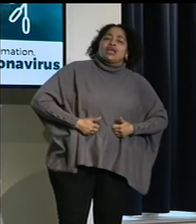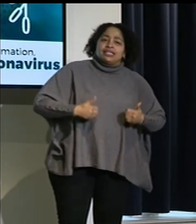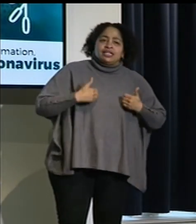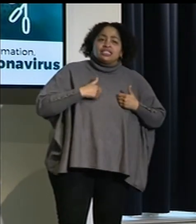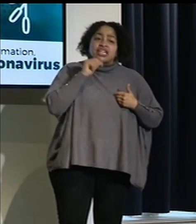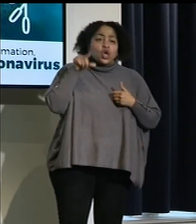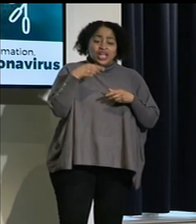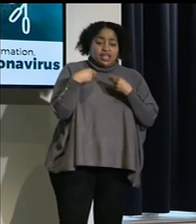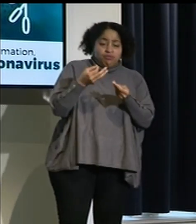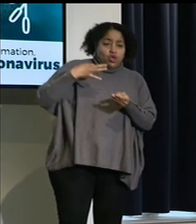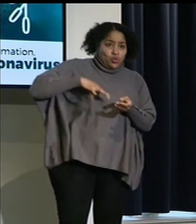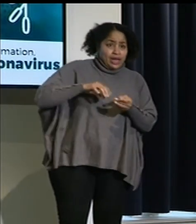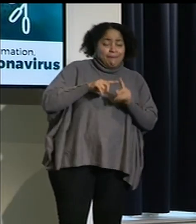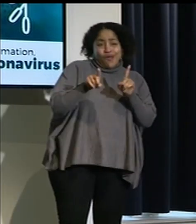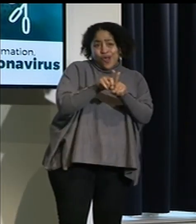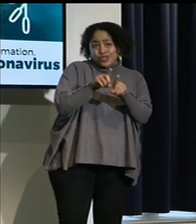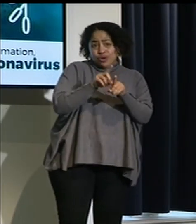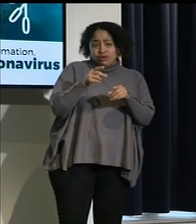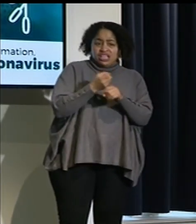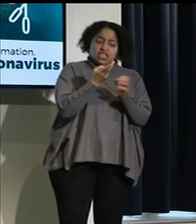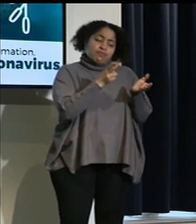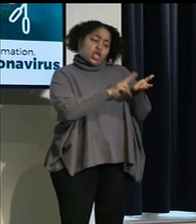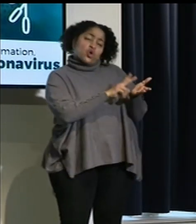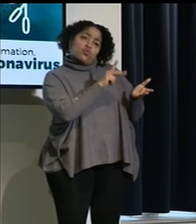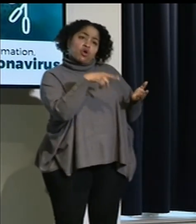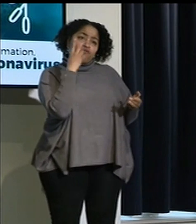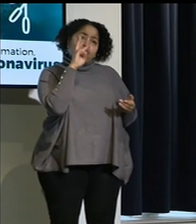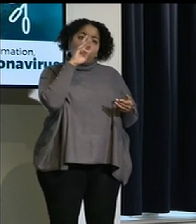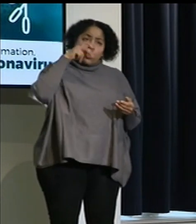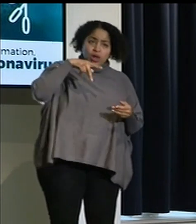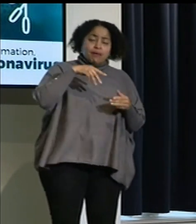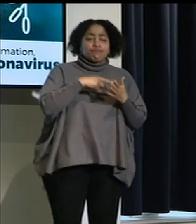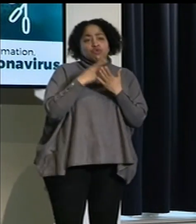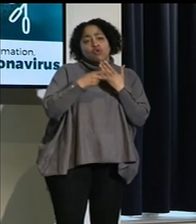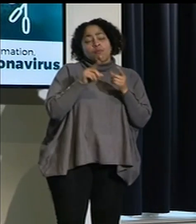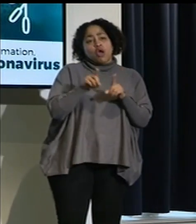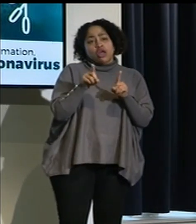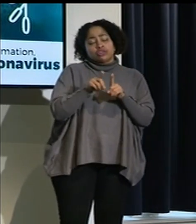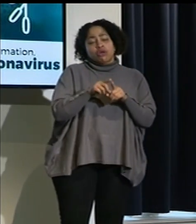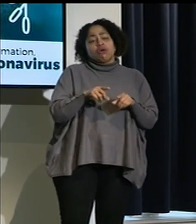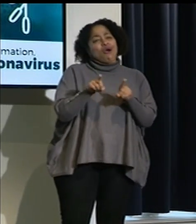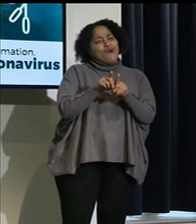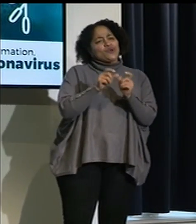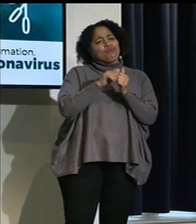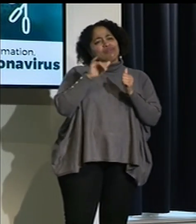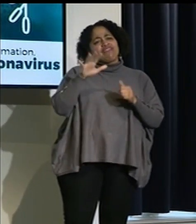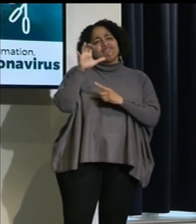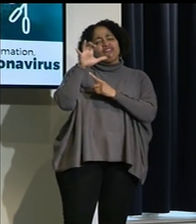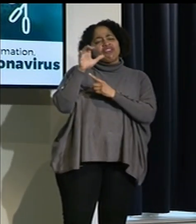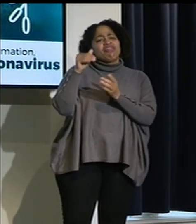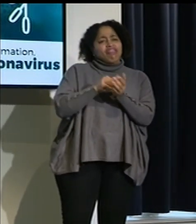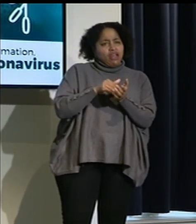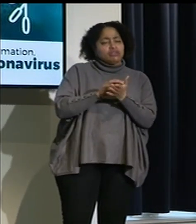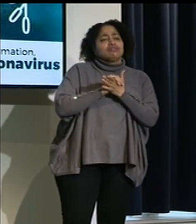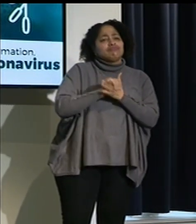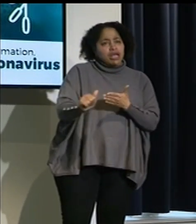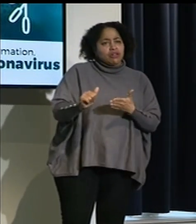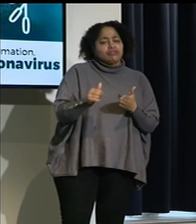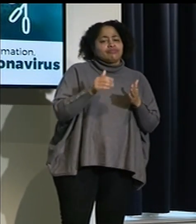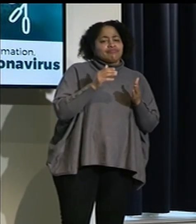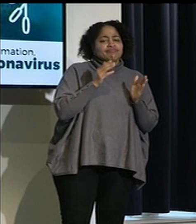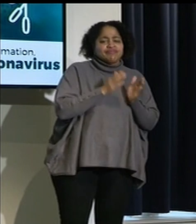this credit, but also get them enrolled in the RAP program as well. Along with that allocation, there's $500,000